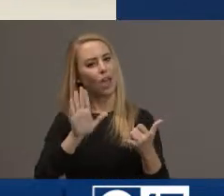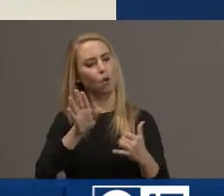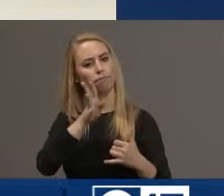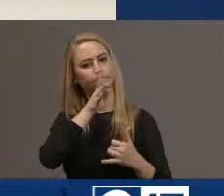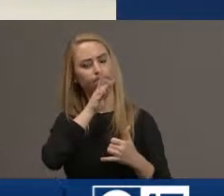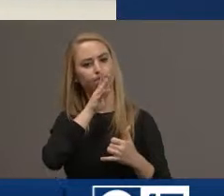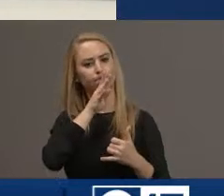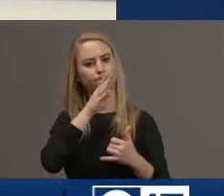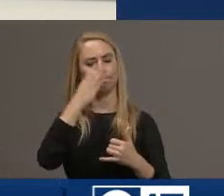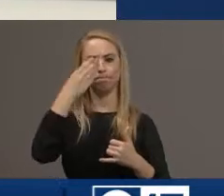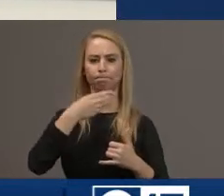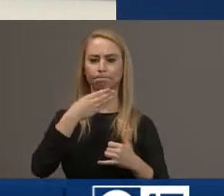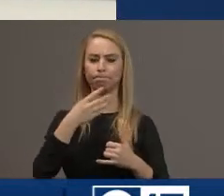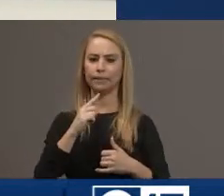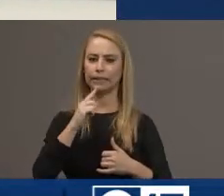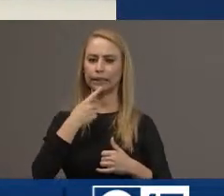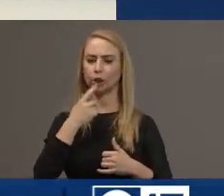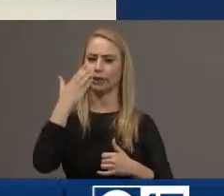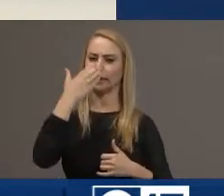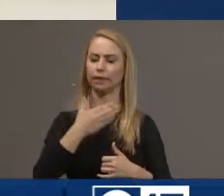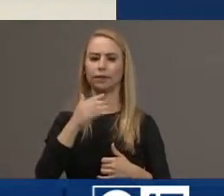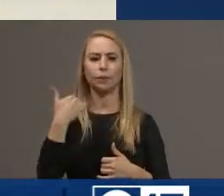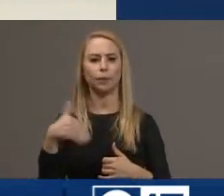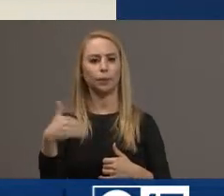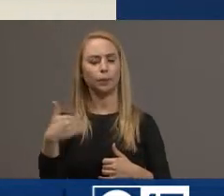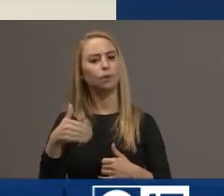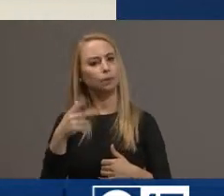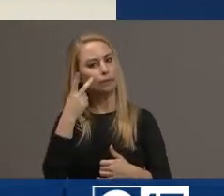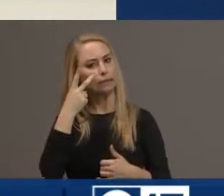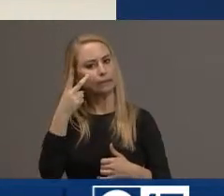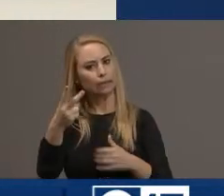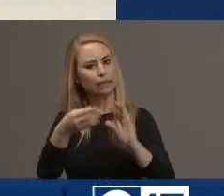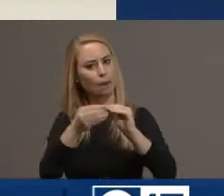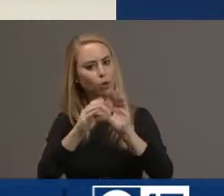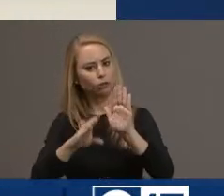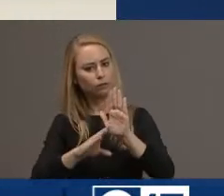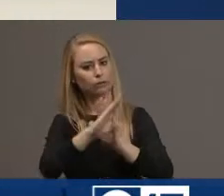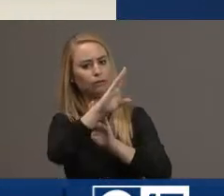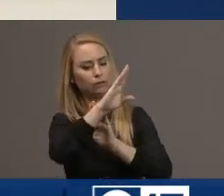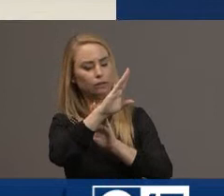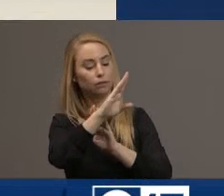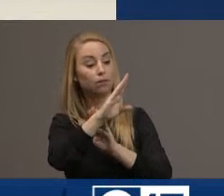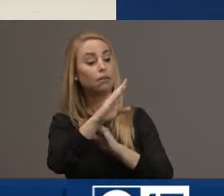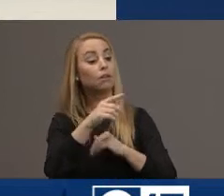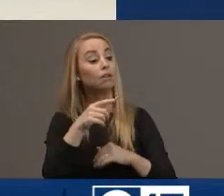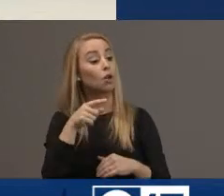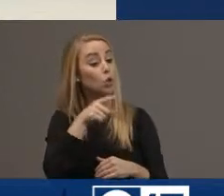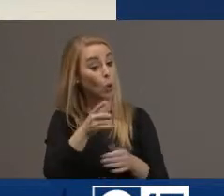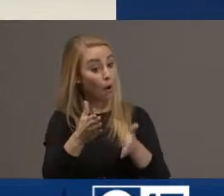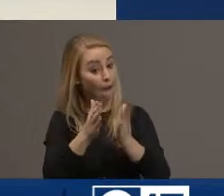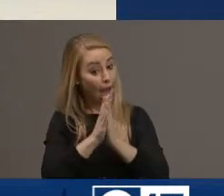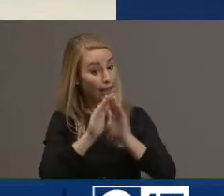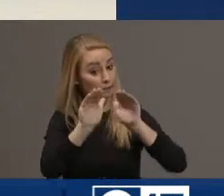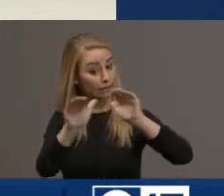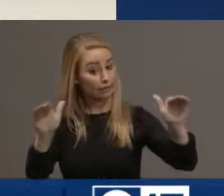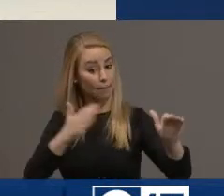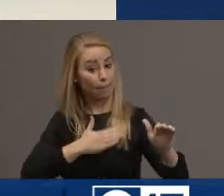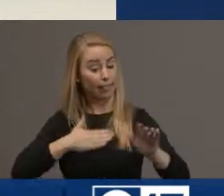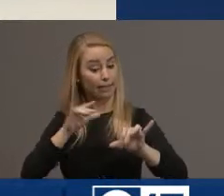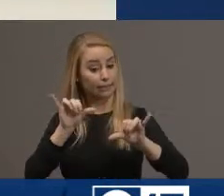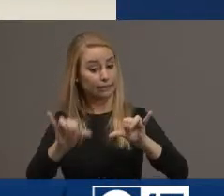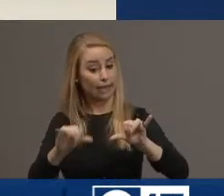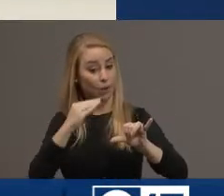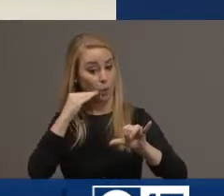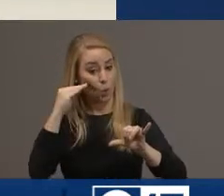Obviously, we're seeing a spike in cases. You're asking the people of Arizona to pause and to stay at home. If